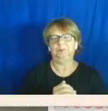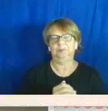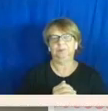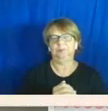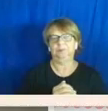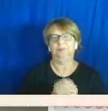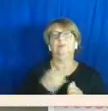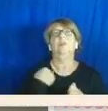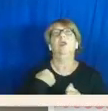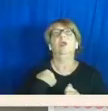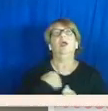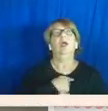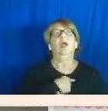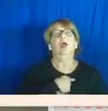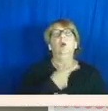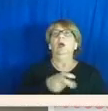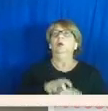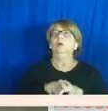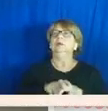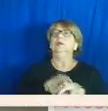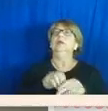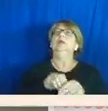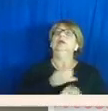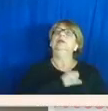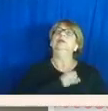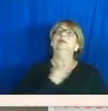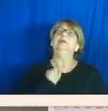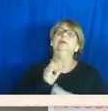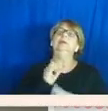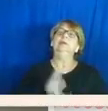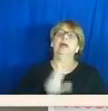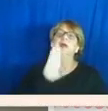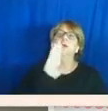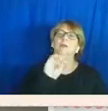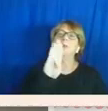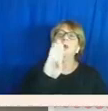sitting in Senator Bob Dole's office.